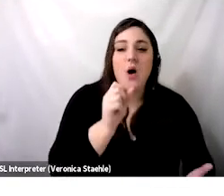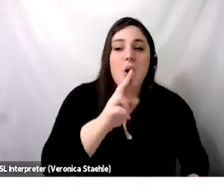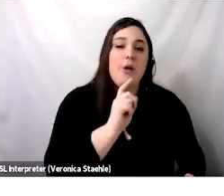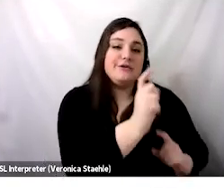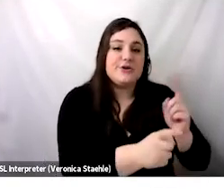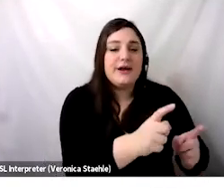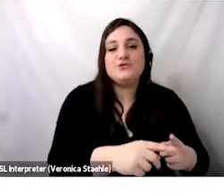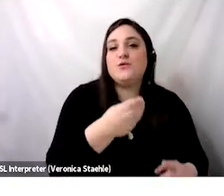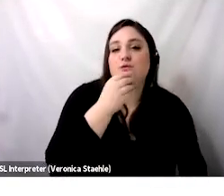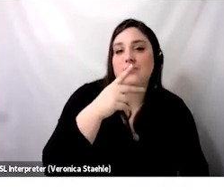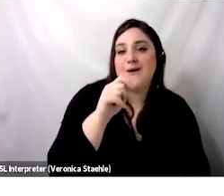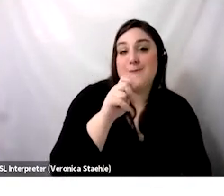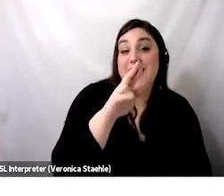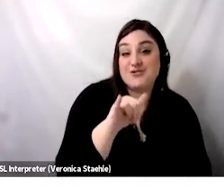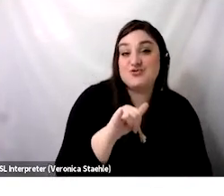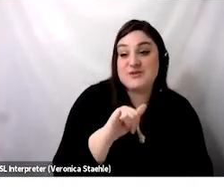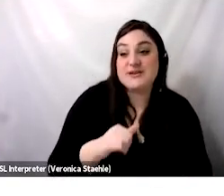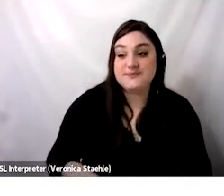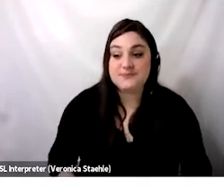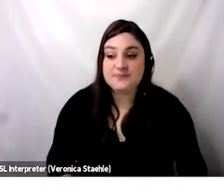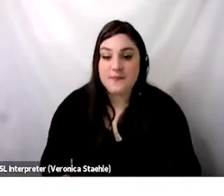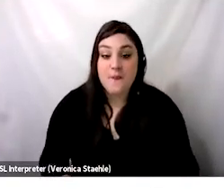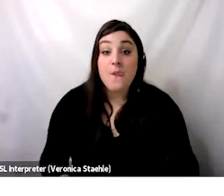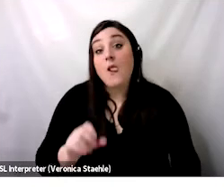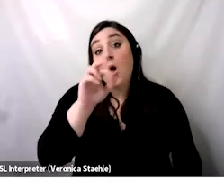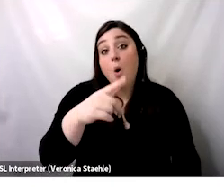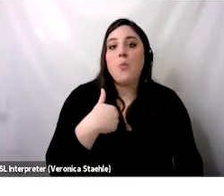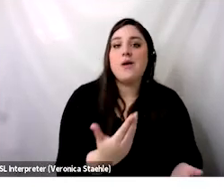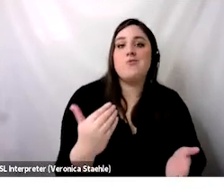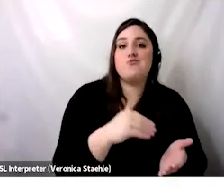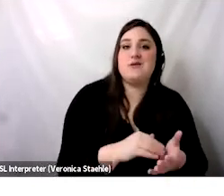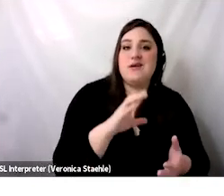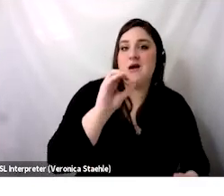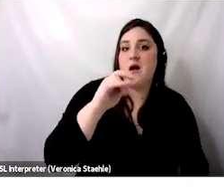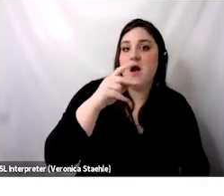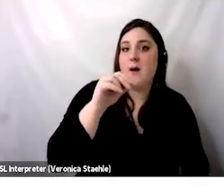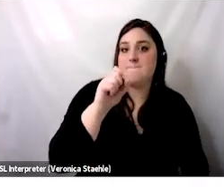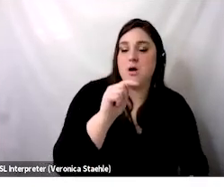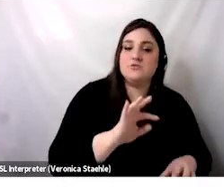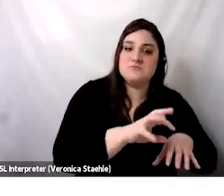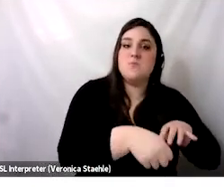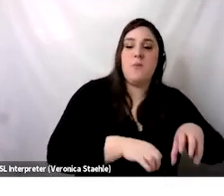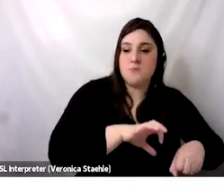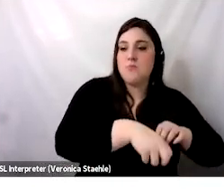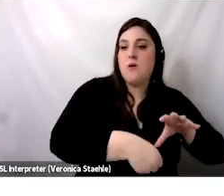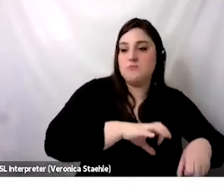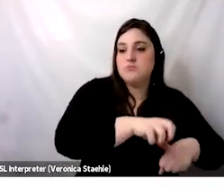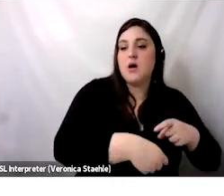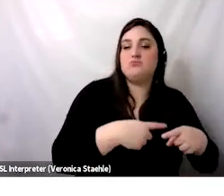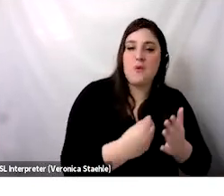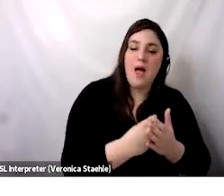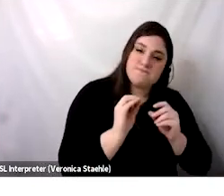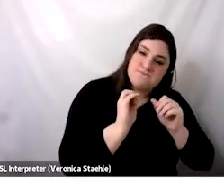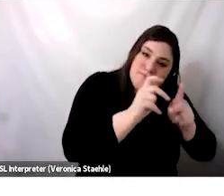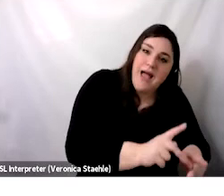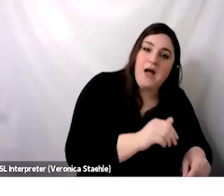food pantries, but also we compost to bring back those nutrients into the soil. And last